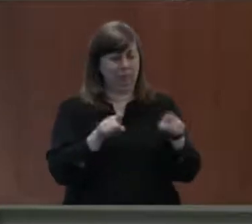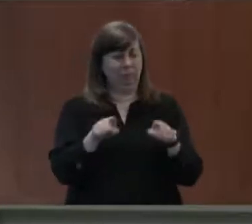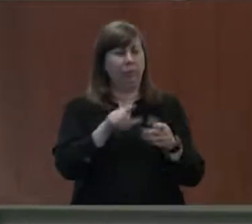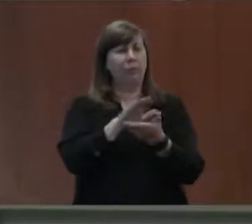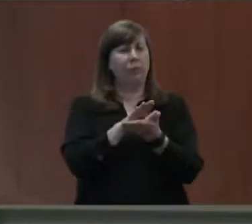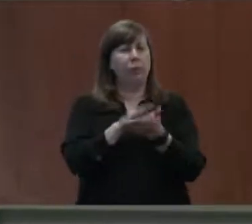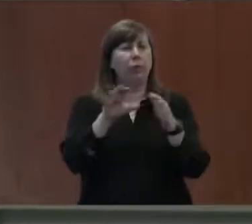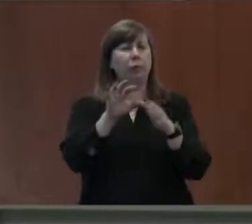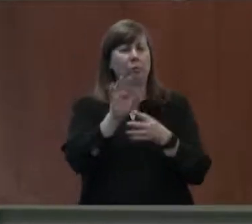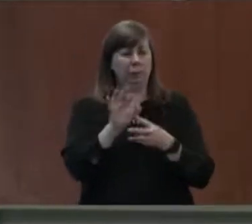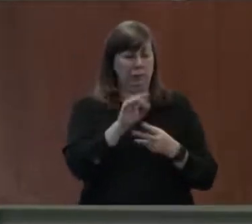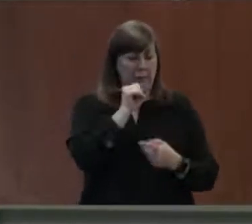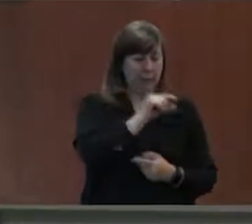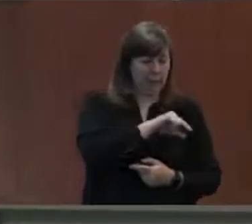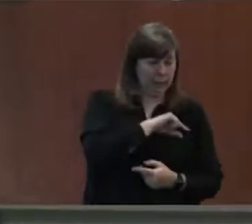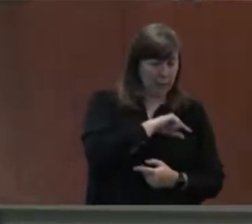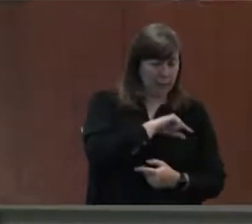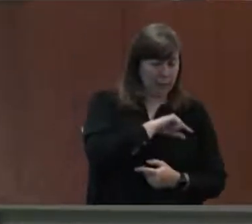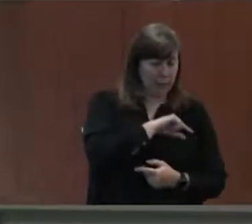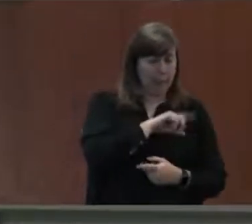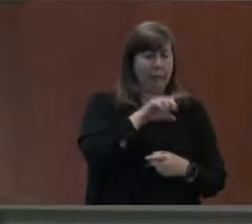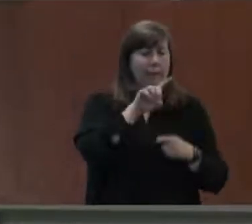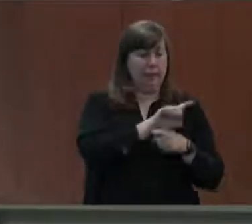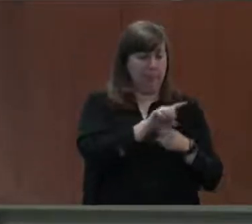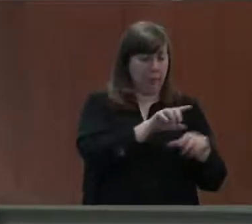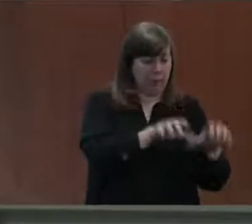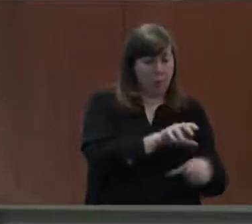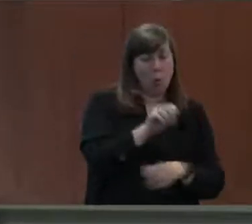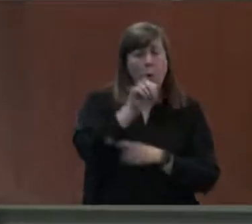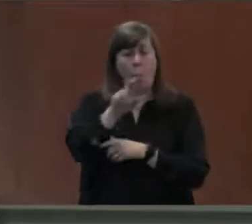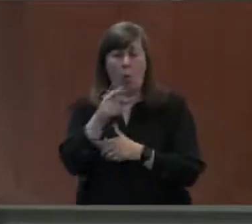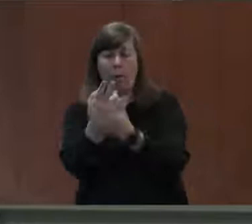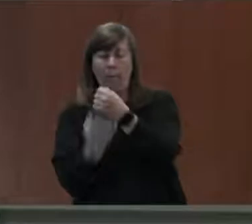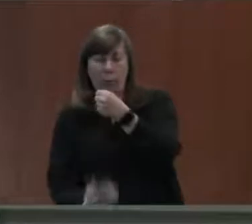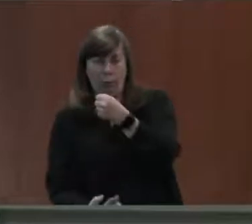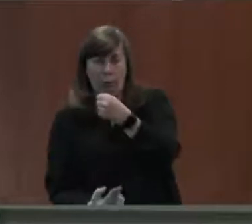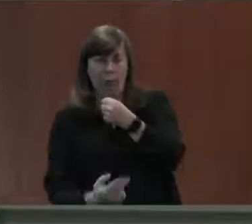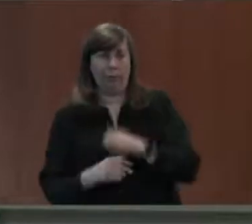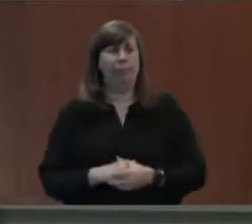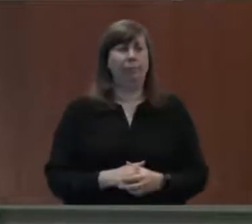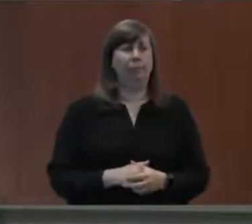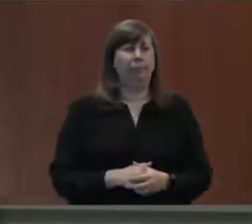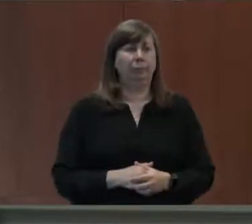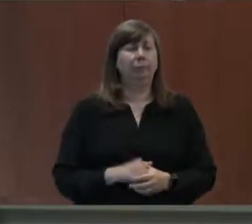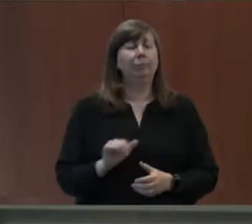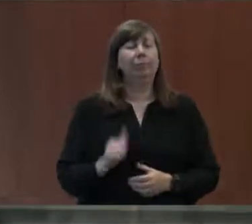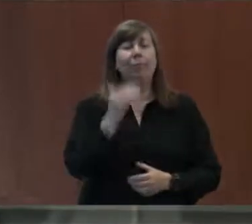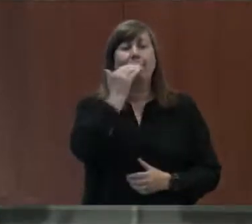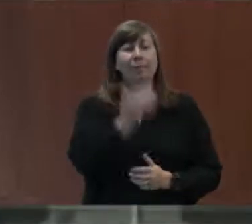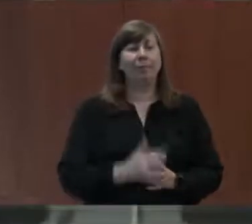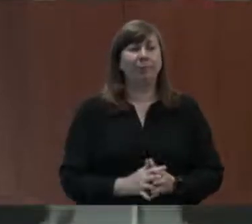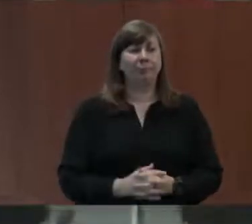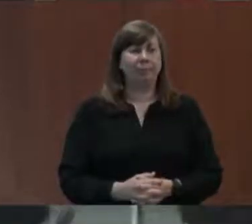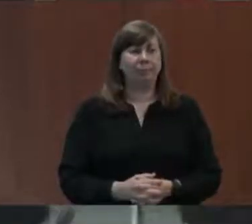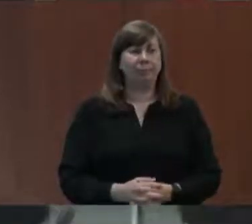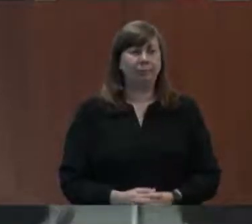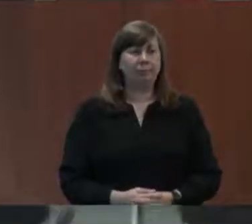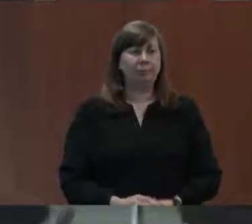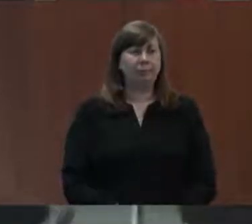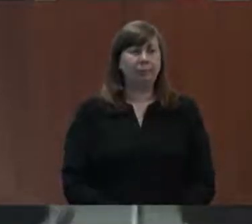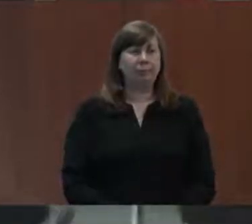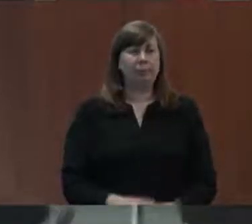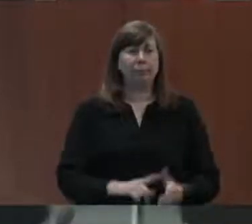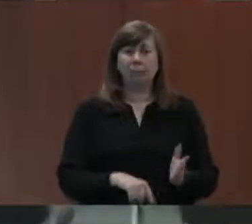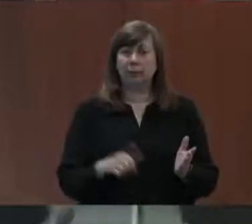the option of either ineligibility, disciplinary action, or both. Thank you. Anyone